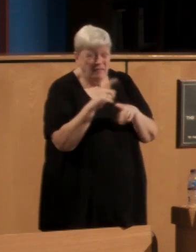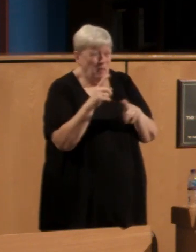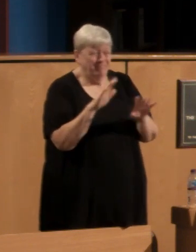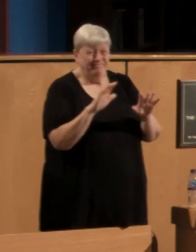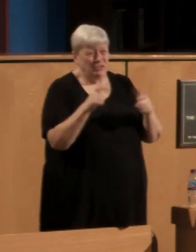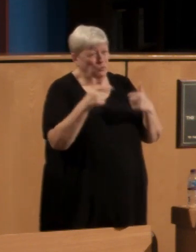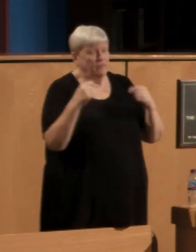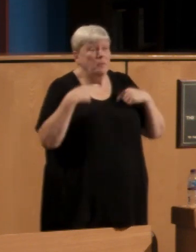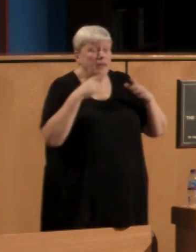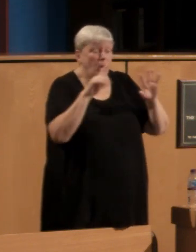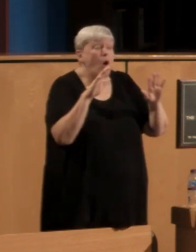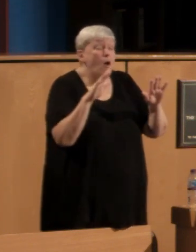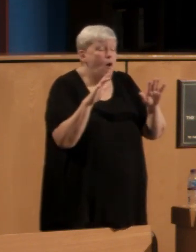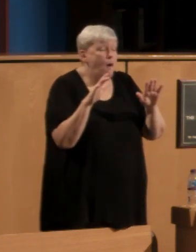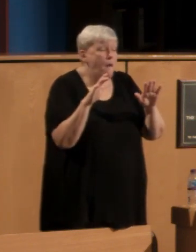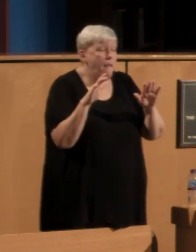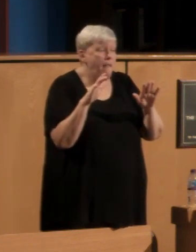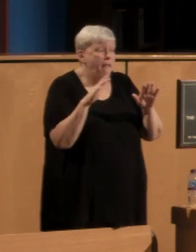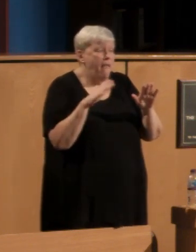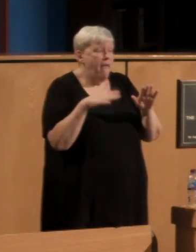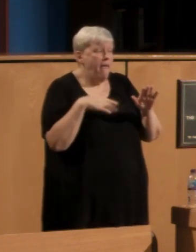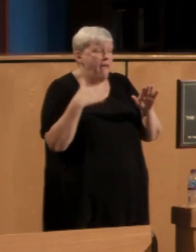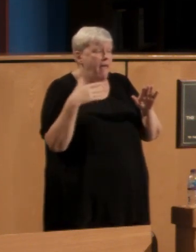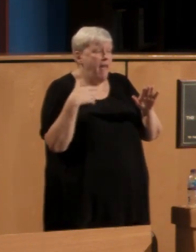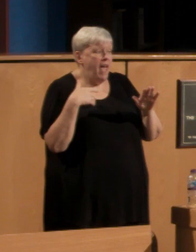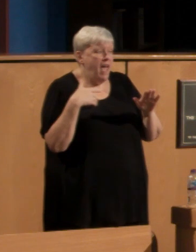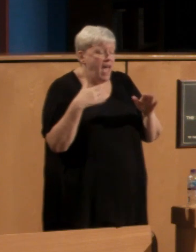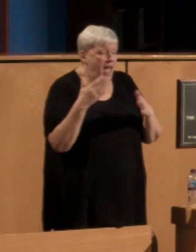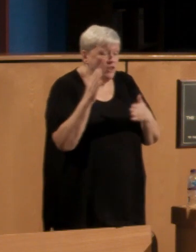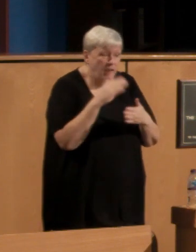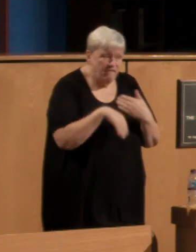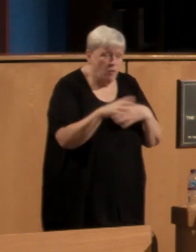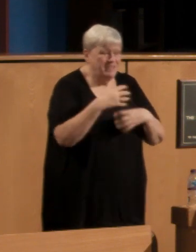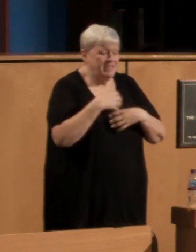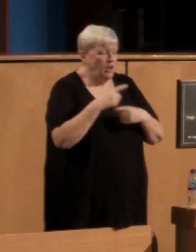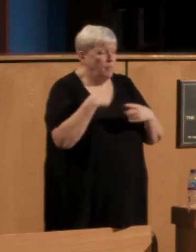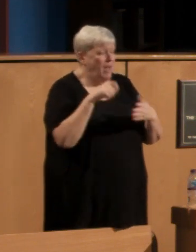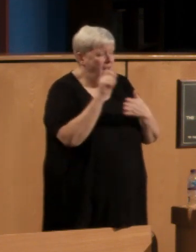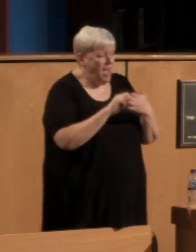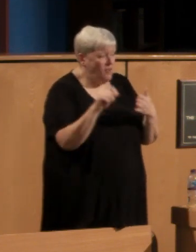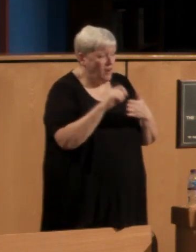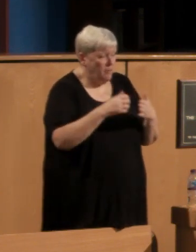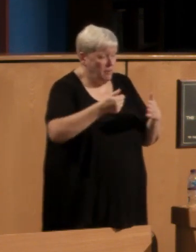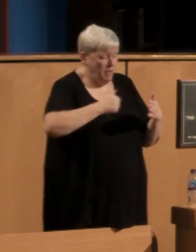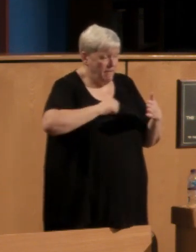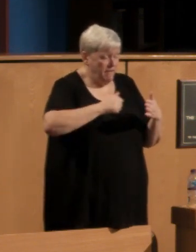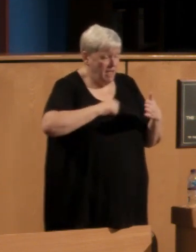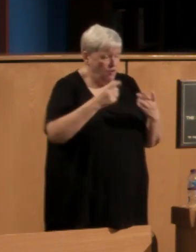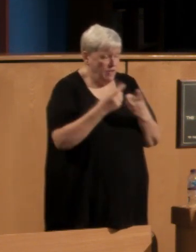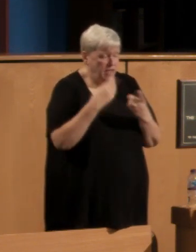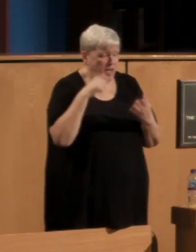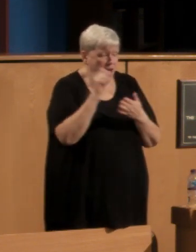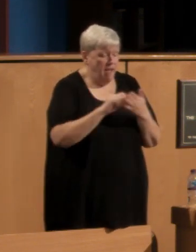And so I don't write jump scares into my horror, but I do write one of my favorite things that I've written